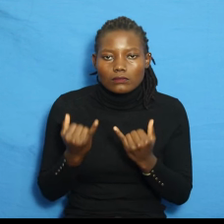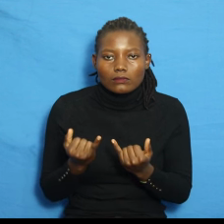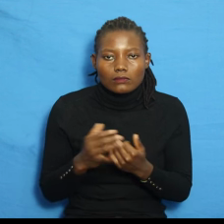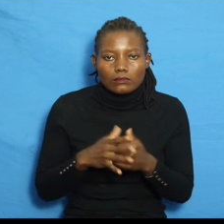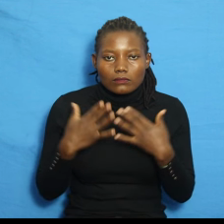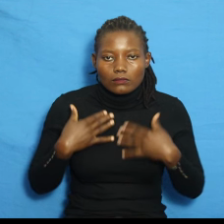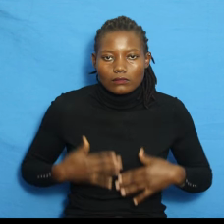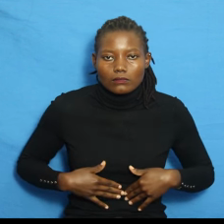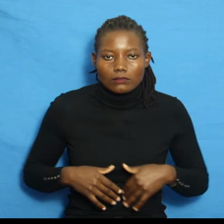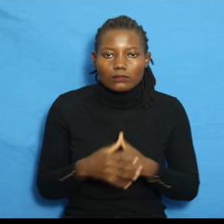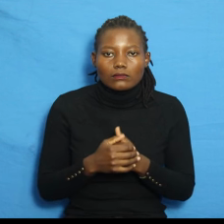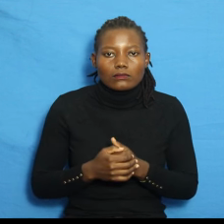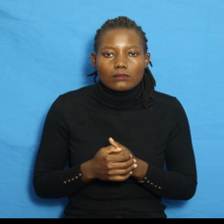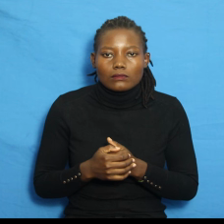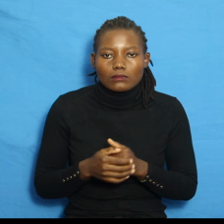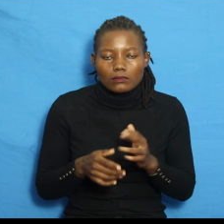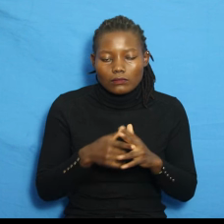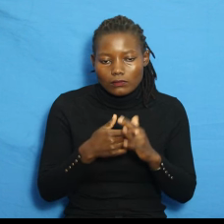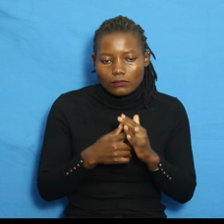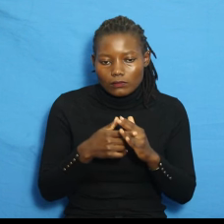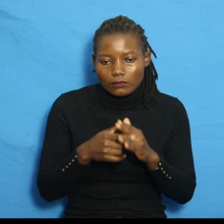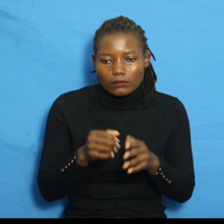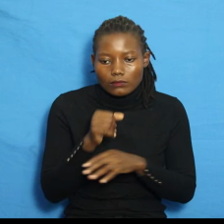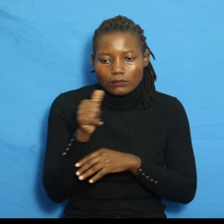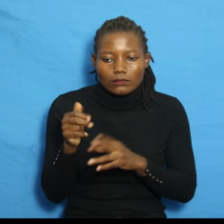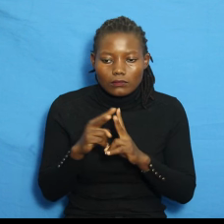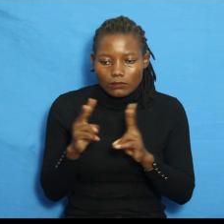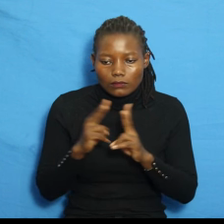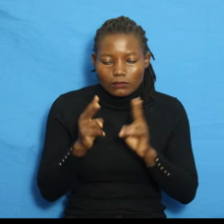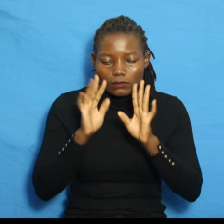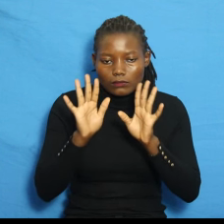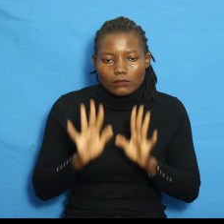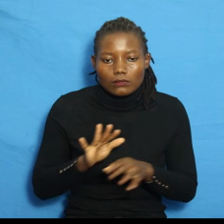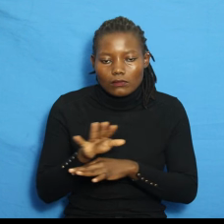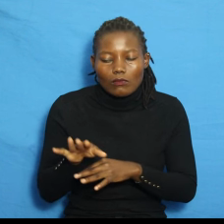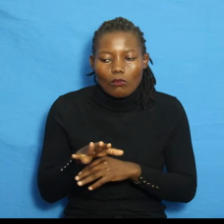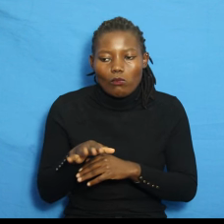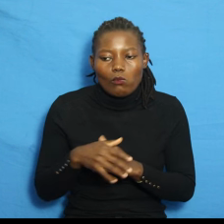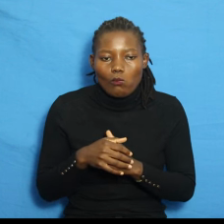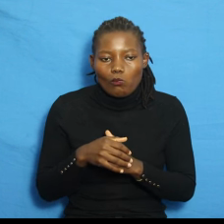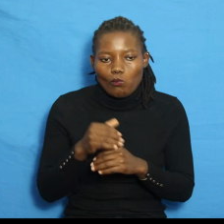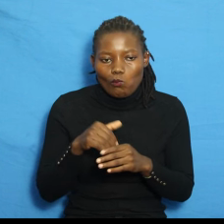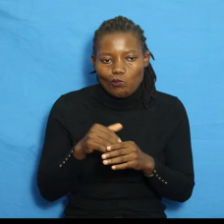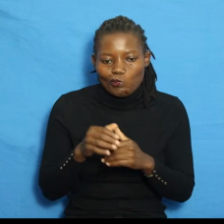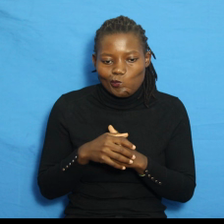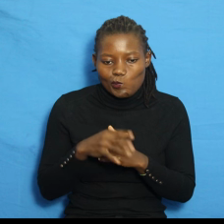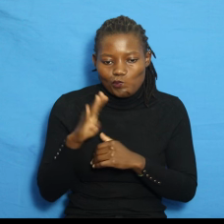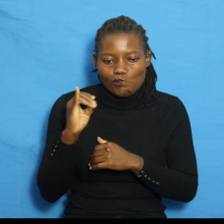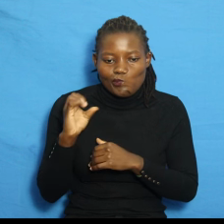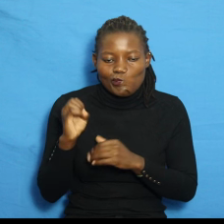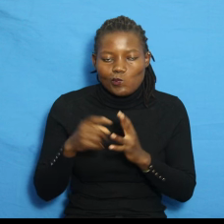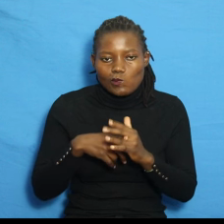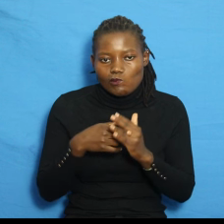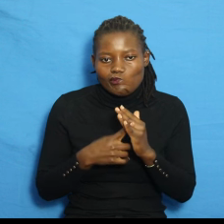Then I want to go now into the human body as a machine. Again, another very, very